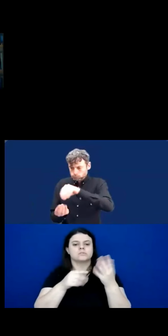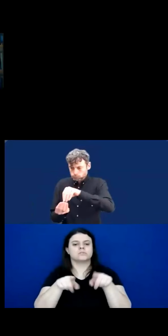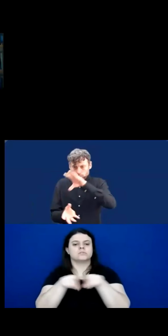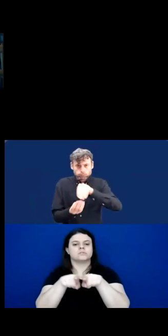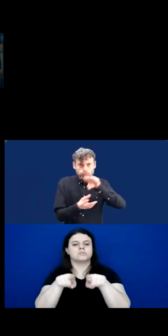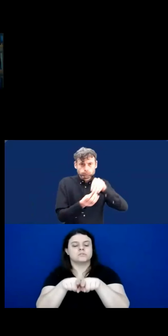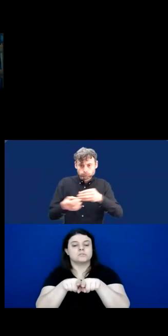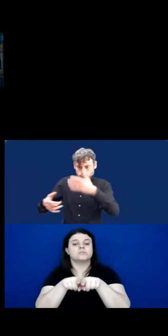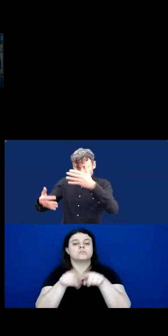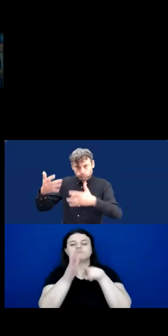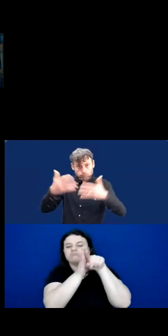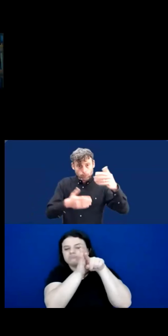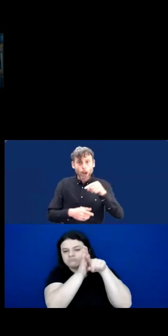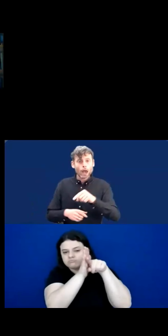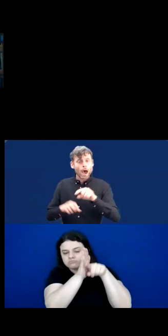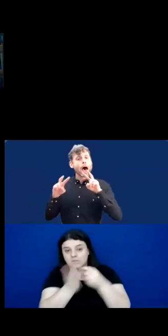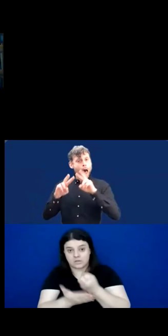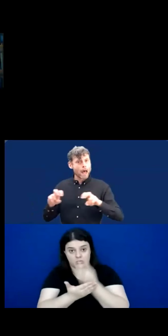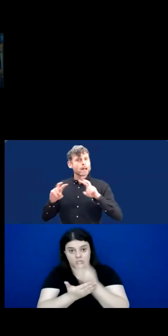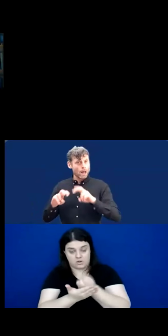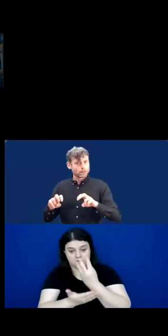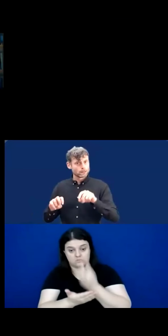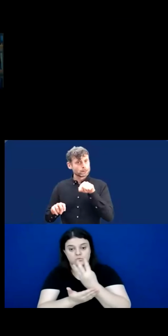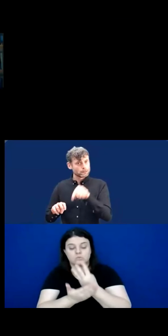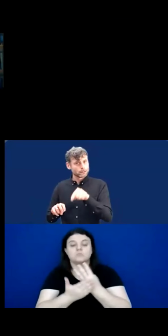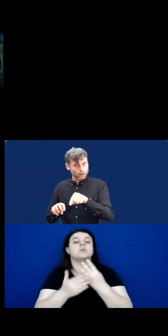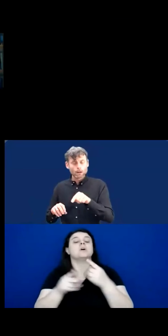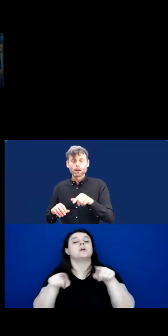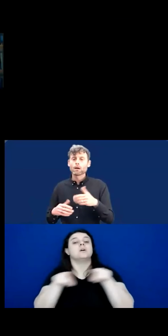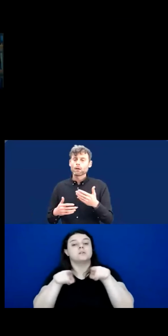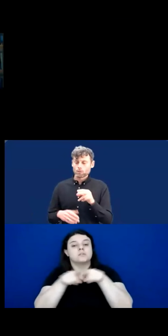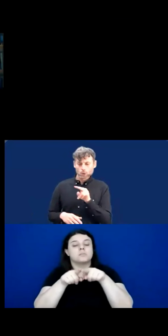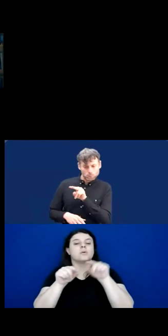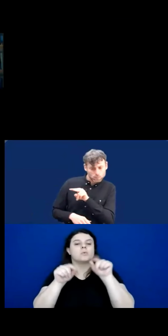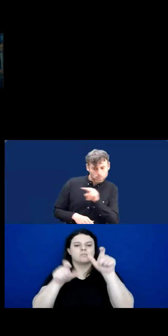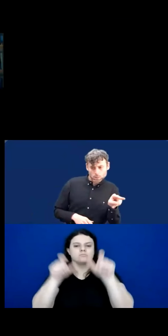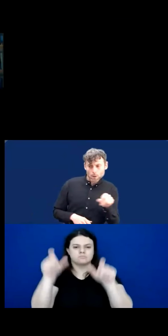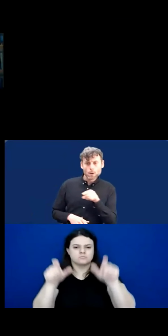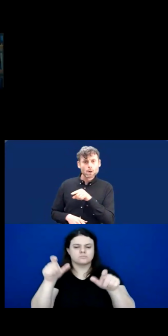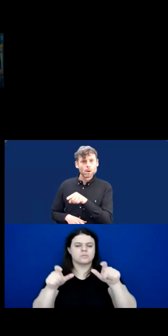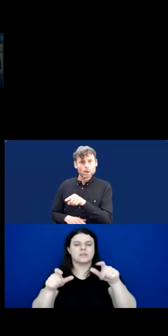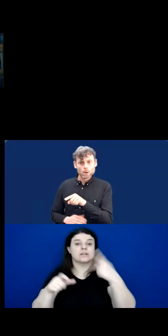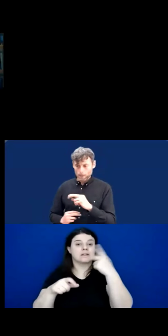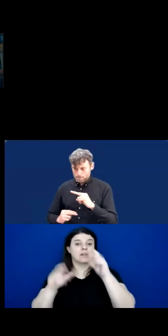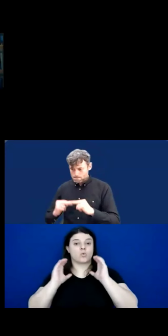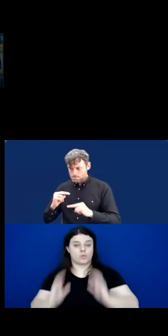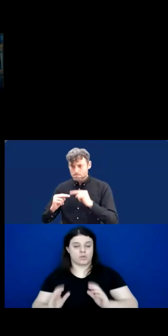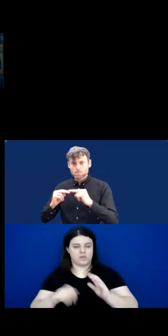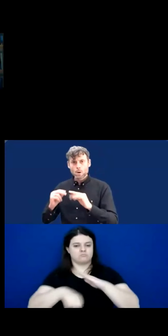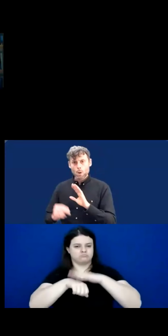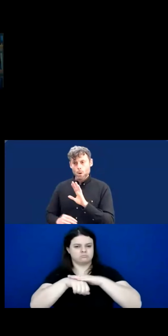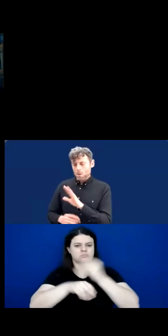analysis of the data, and she analyzed the presence of behaviors per diet in 4 videos